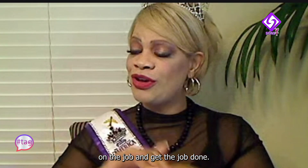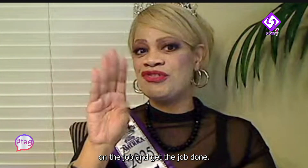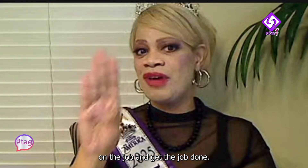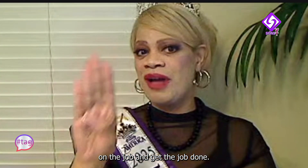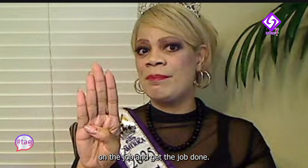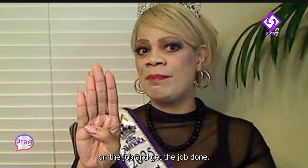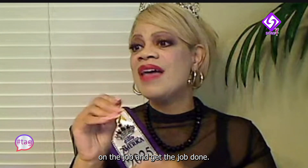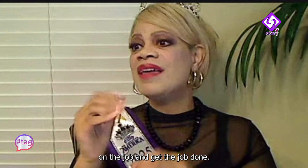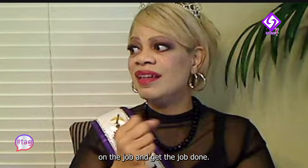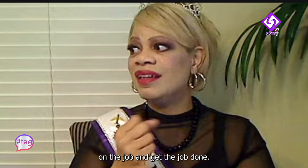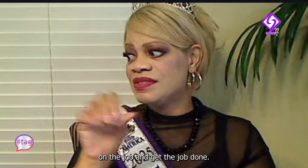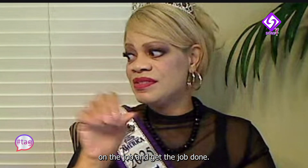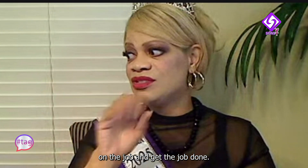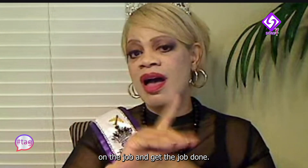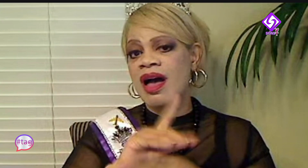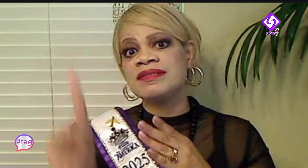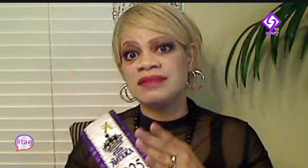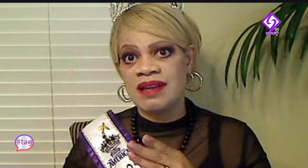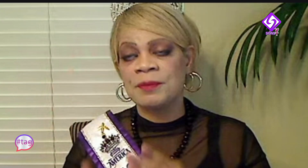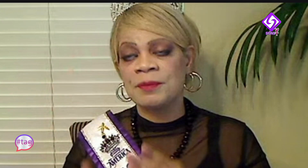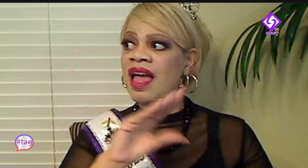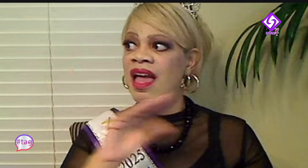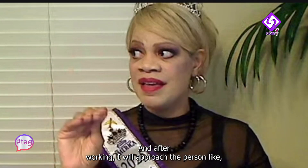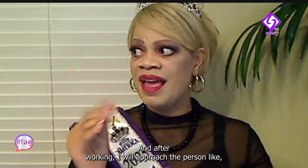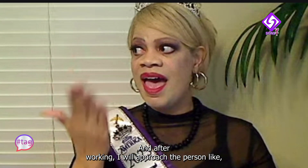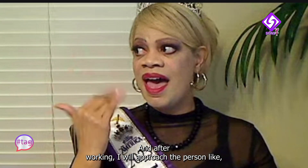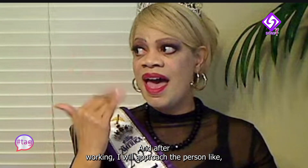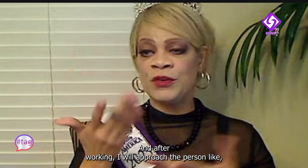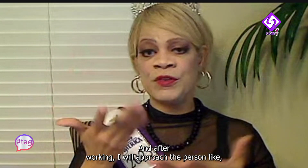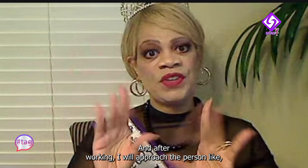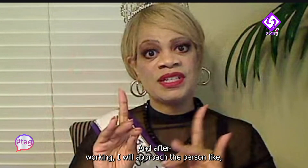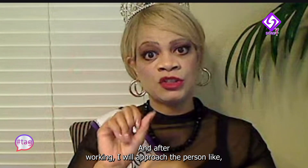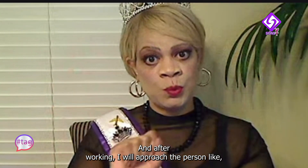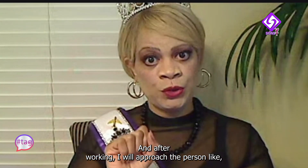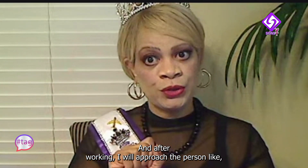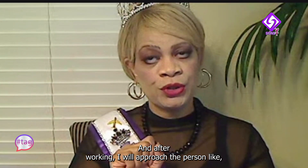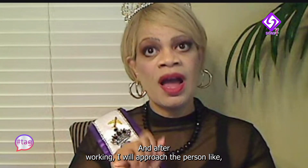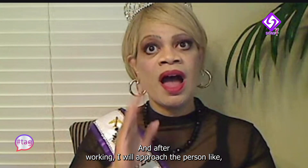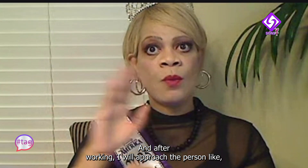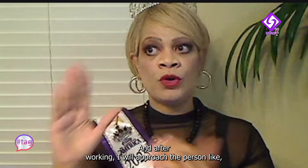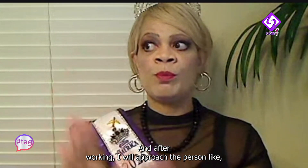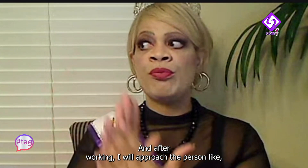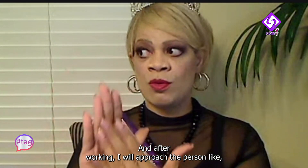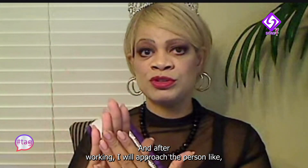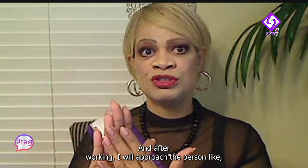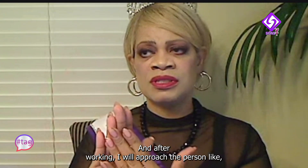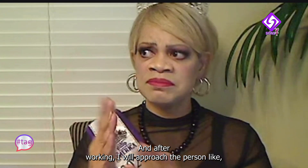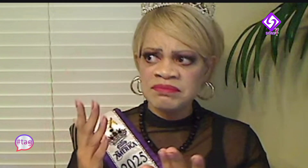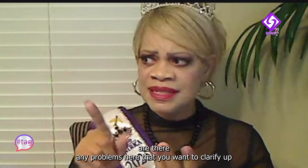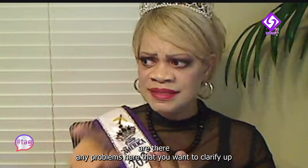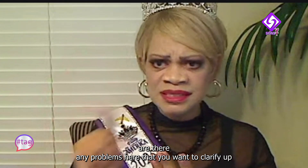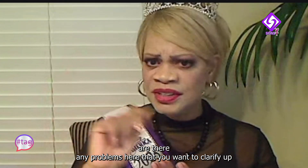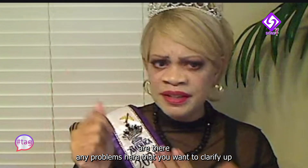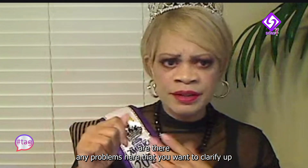on the job and get the job done. And after working, I will approach the person